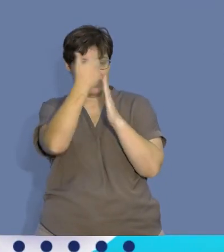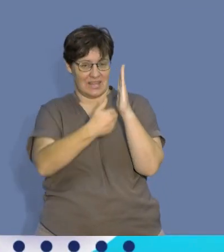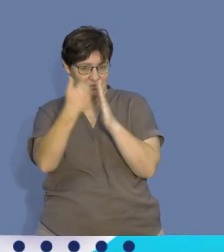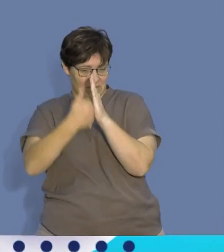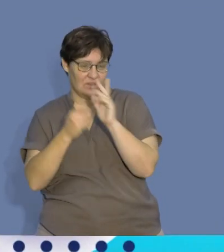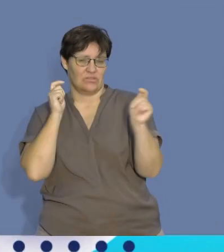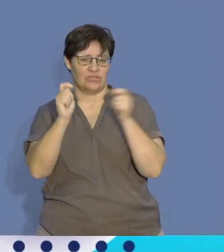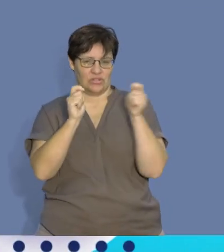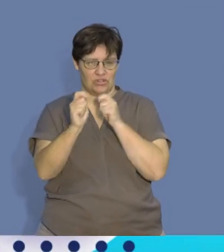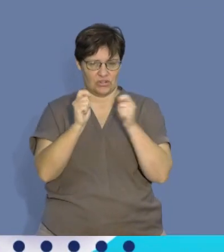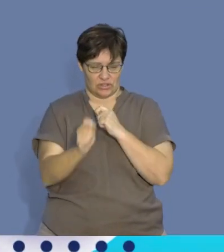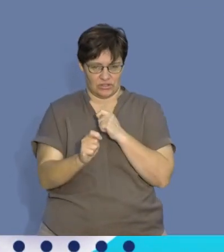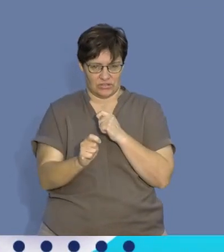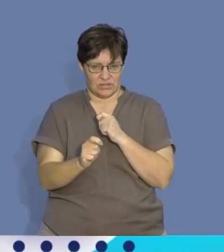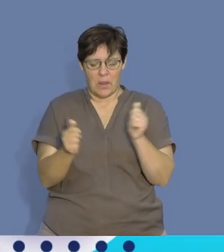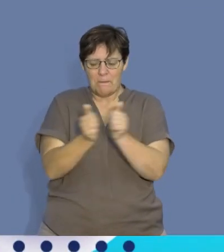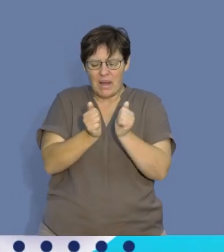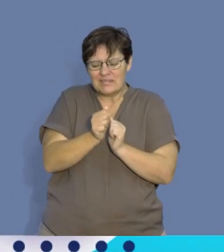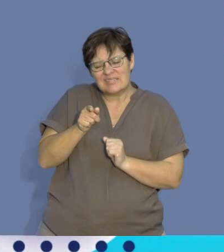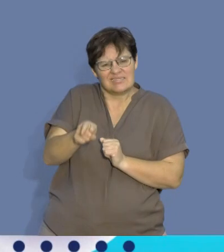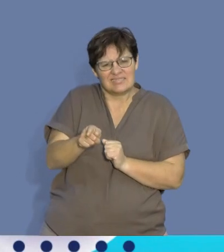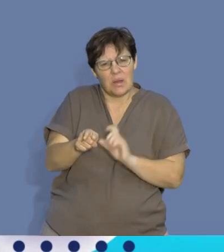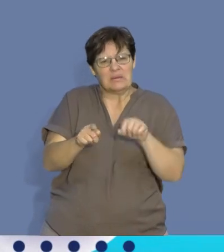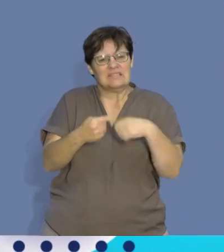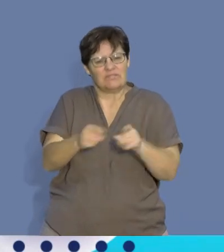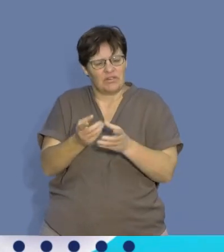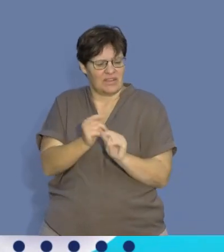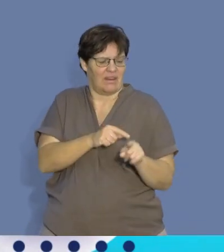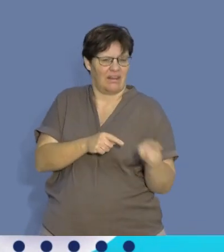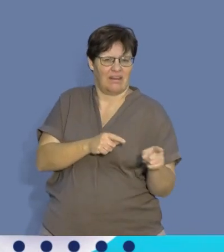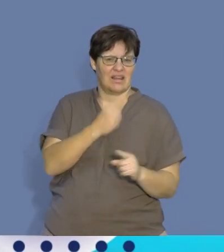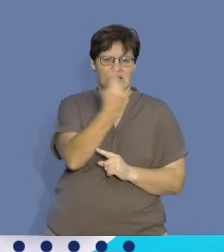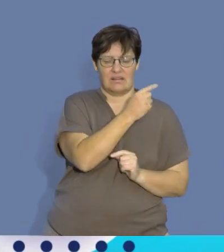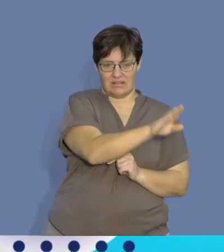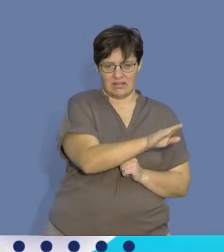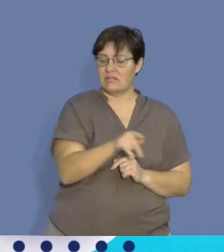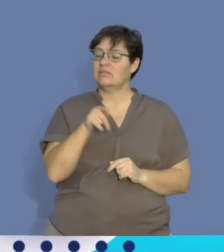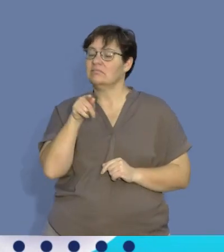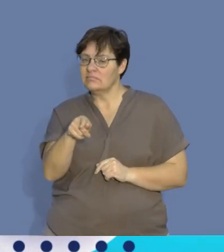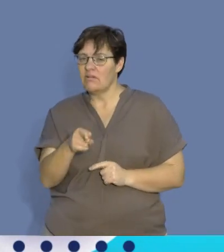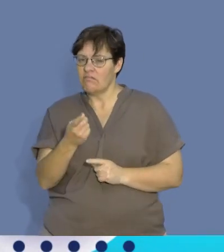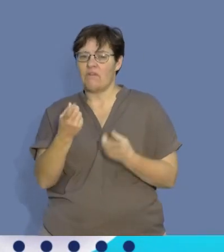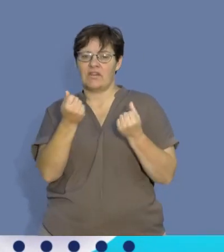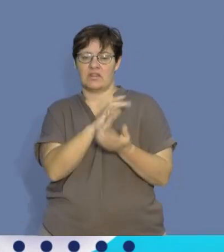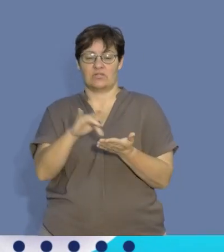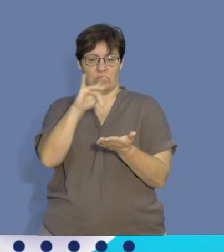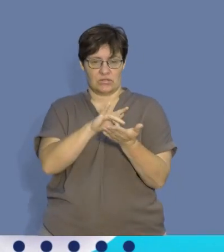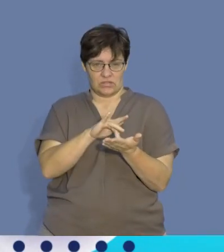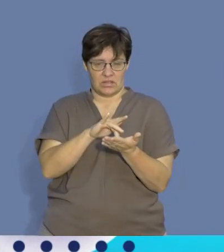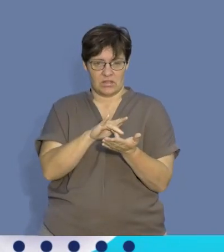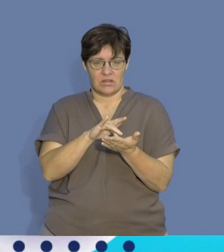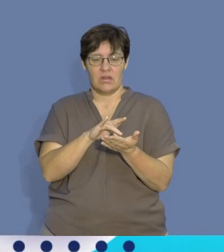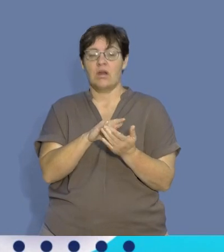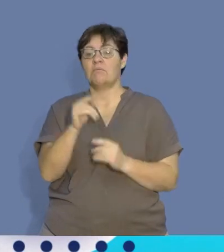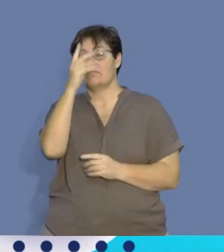of a partnership, and the big changes take place in the statement of financial position with the